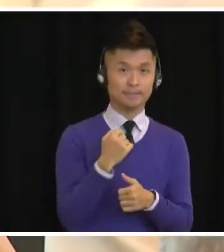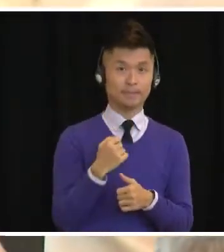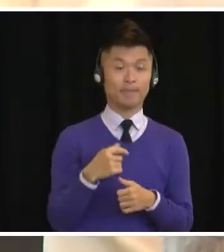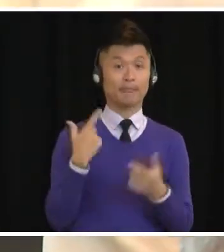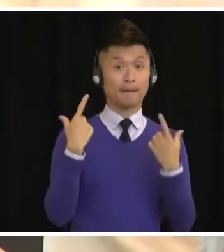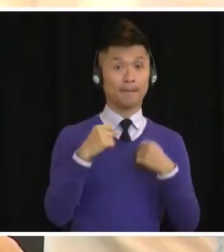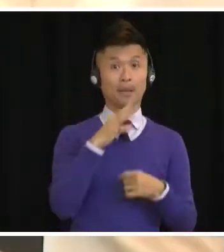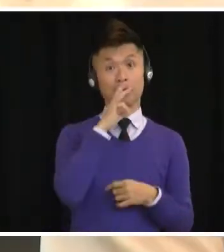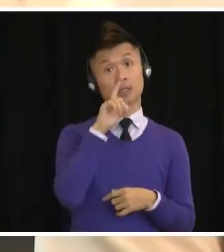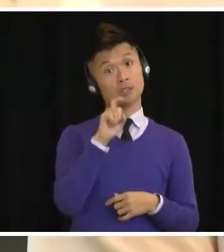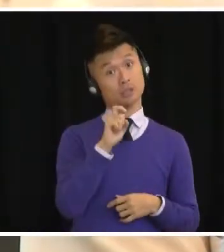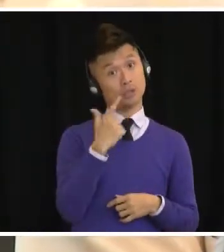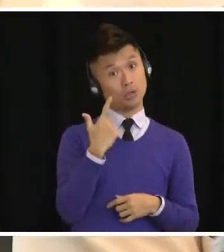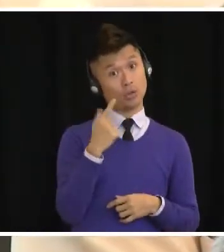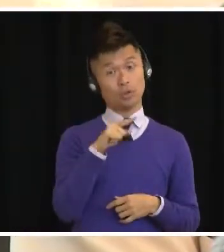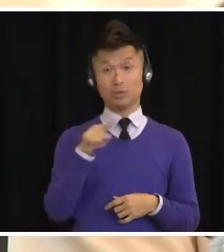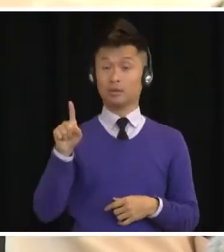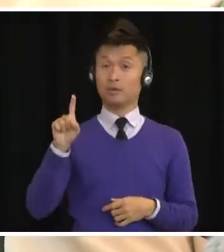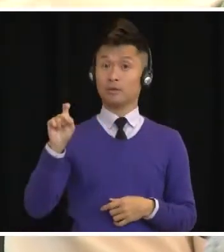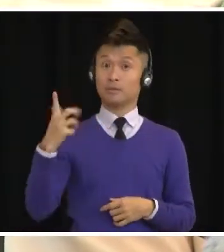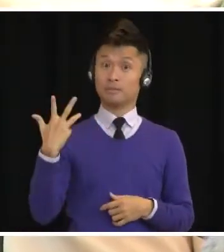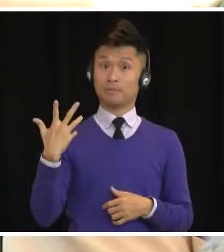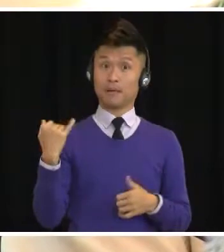in the past,